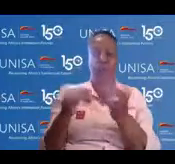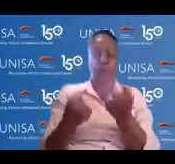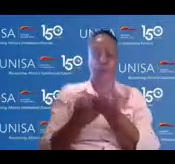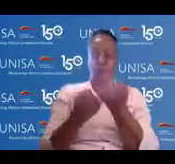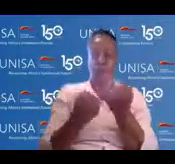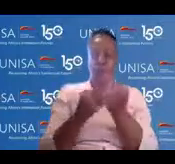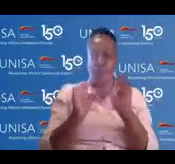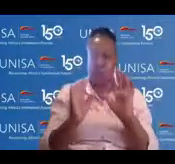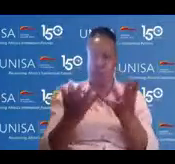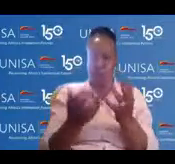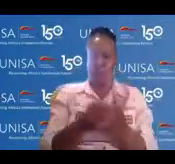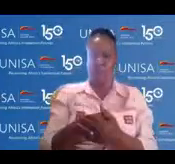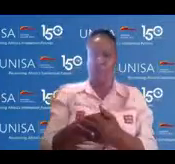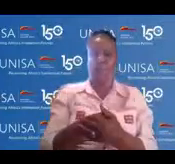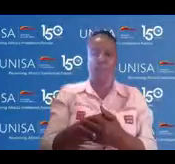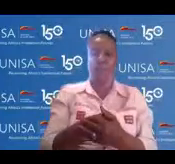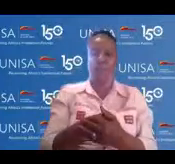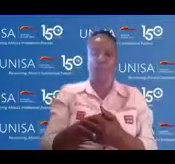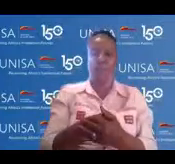you go down, you'll see the